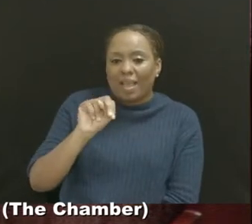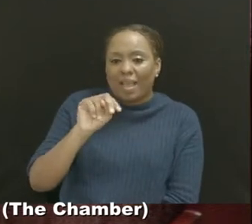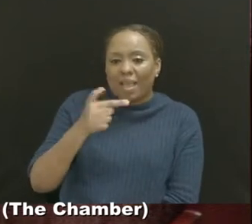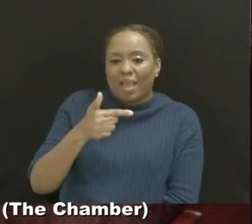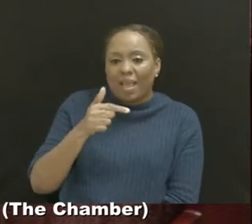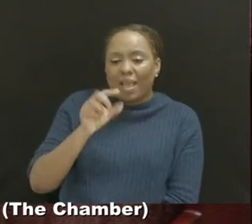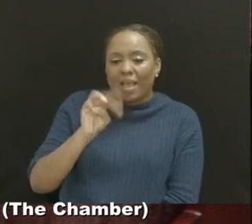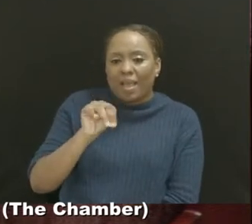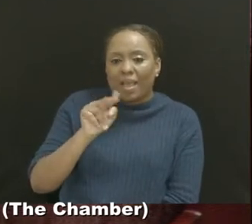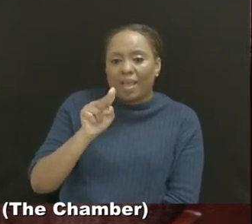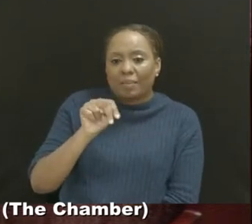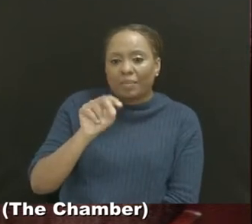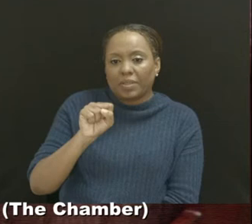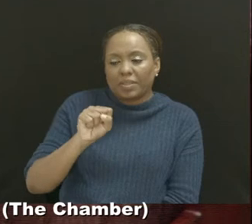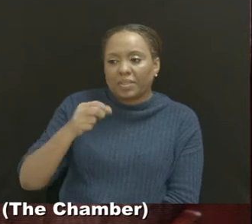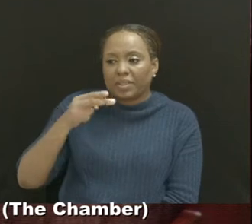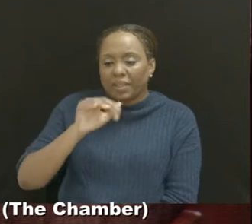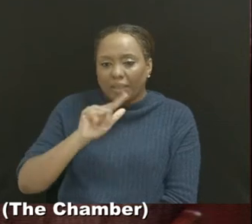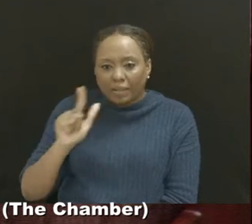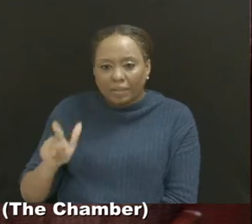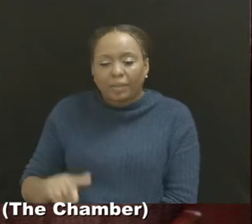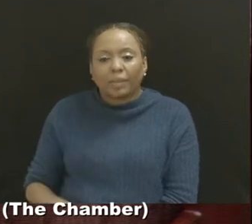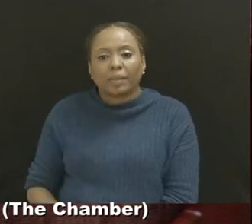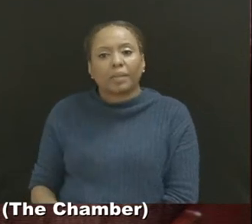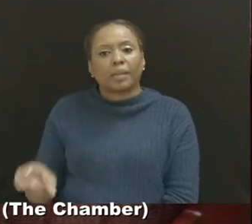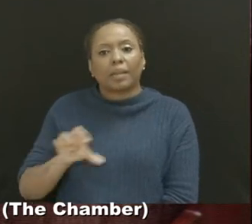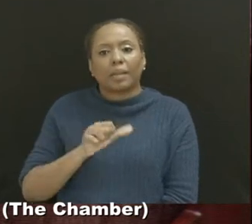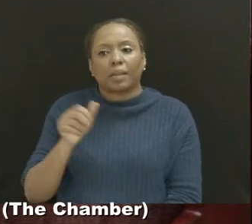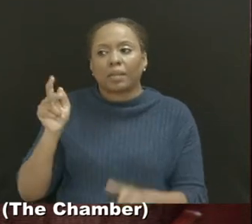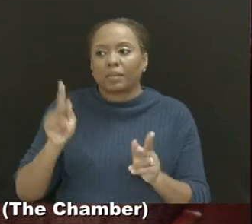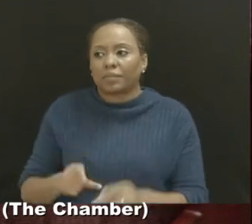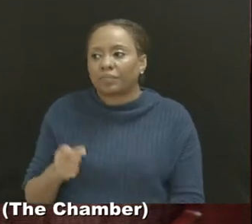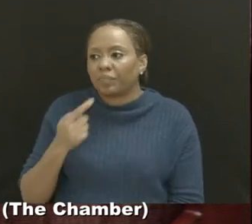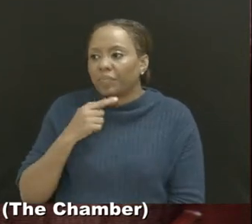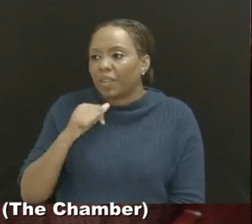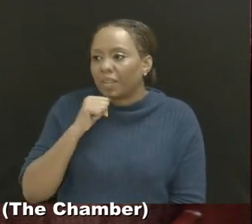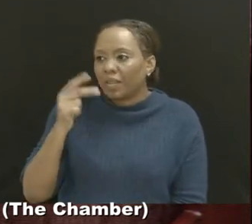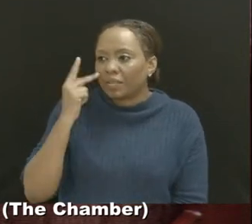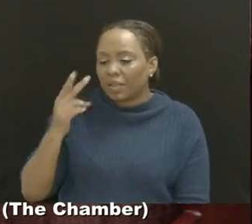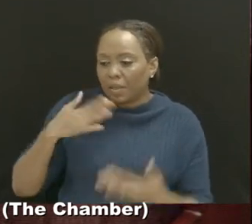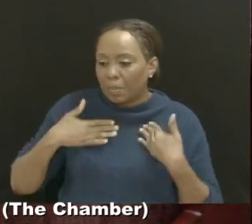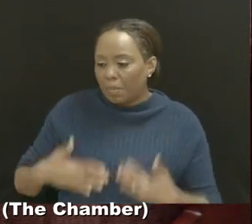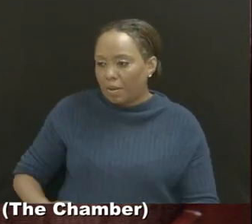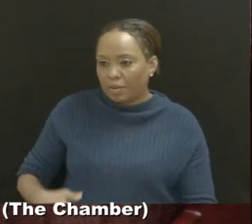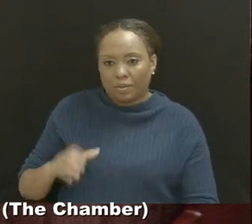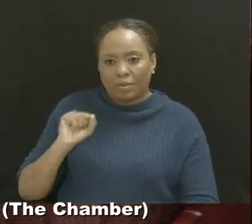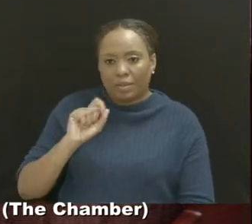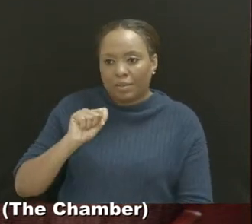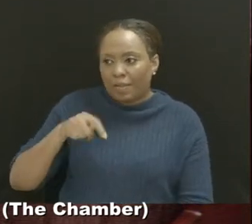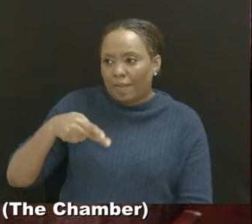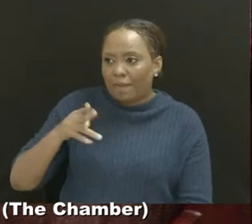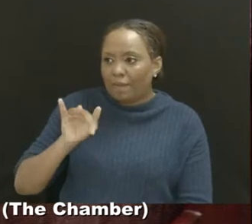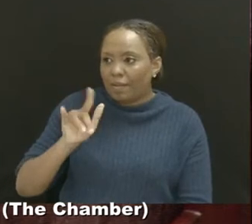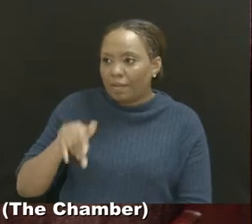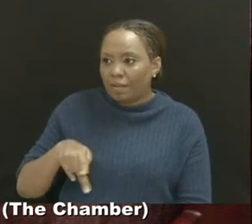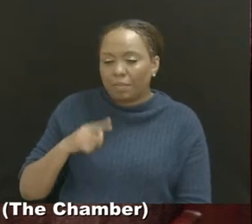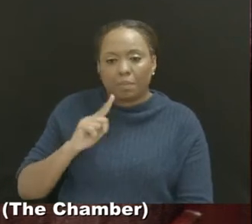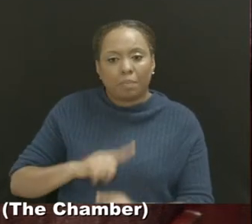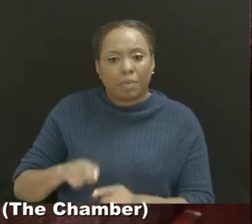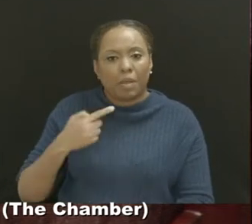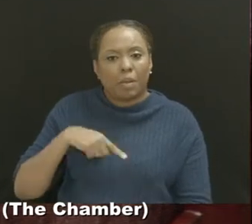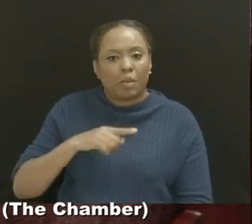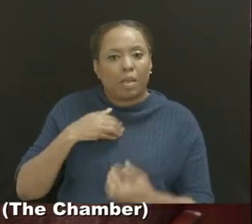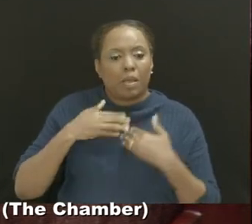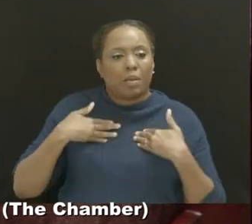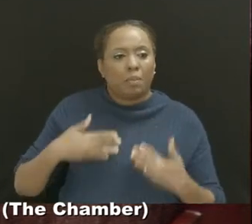Philip South, remember, spoke about not finding bodies in St. Philip yet. in the areas where they're dumping, but we have had bodies